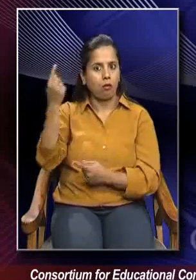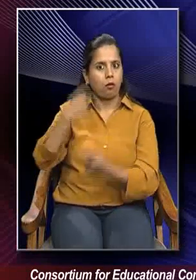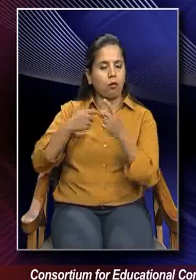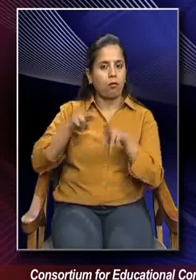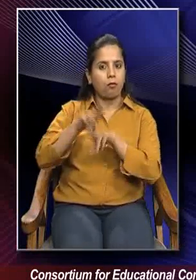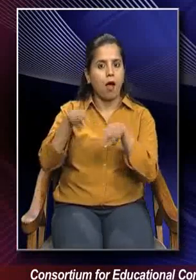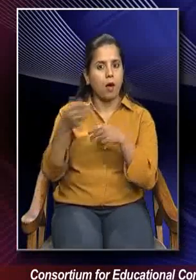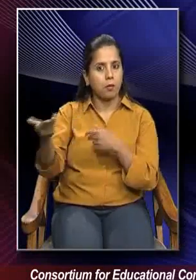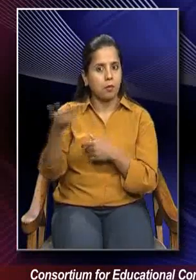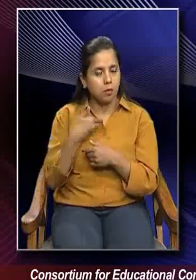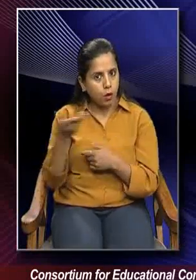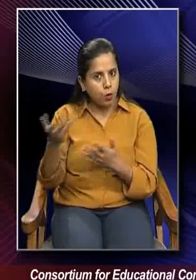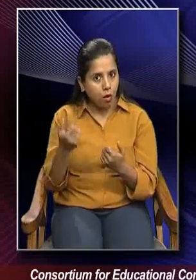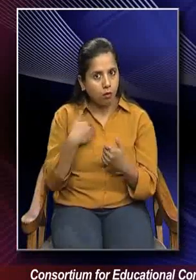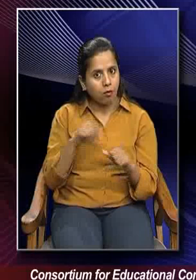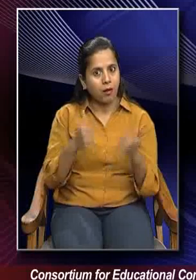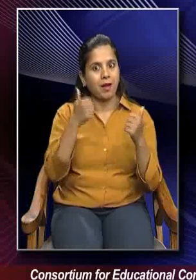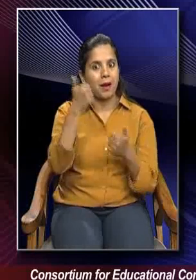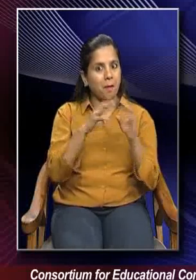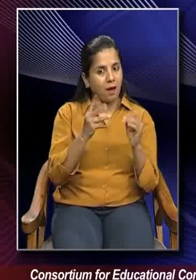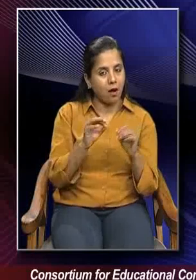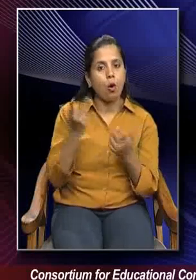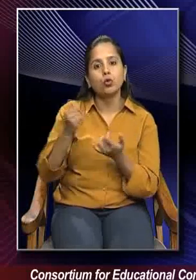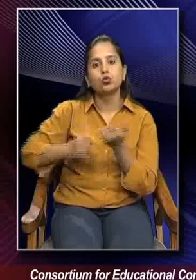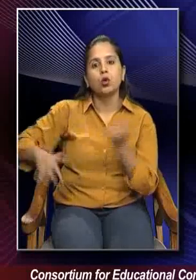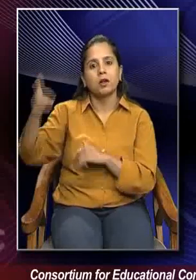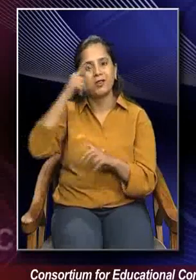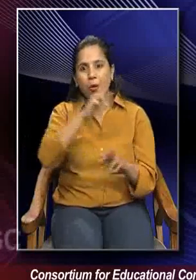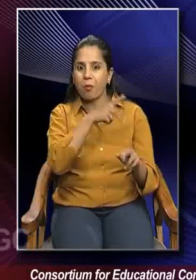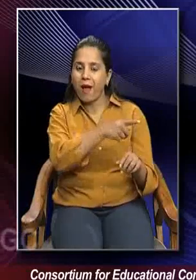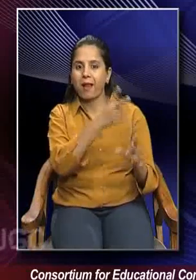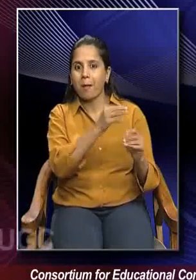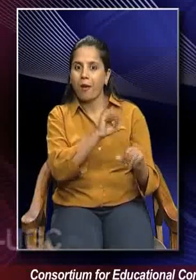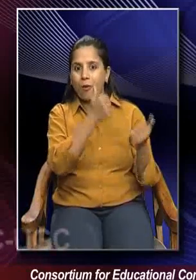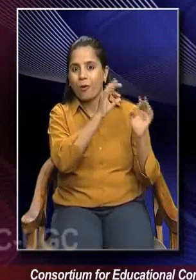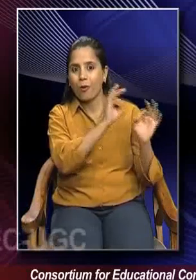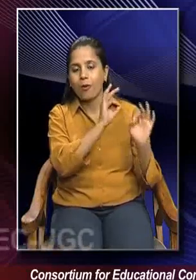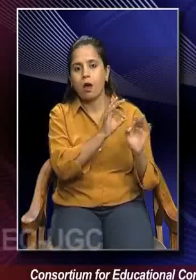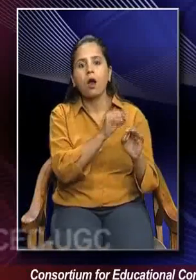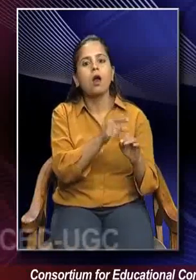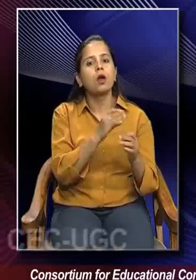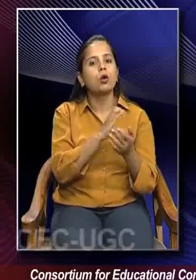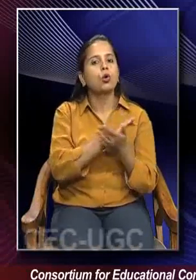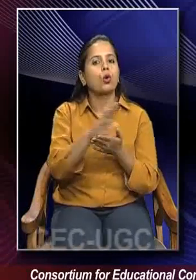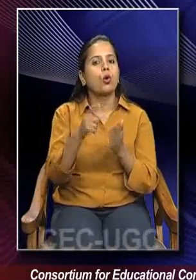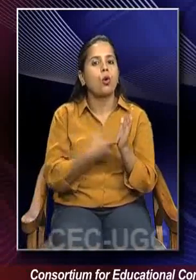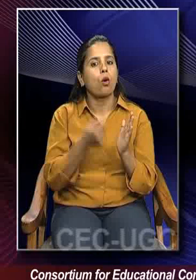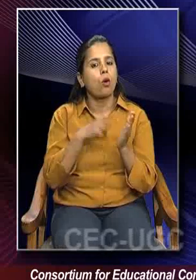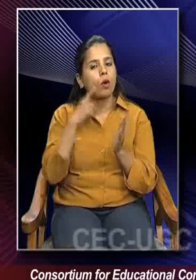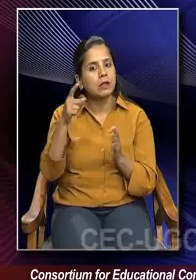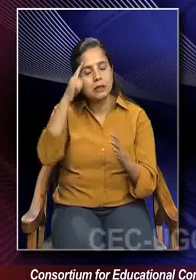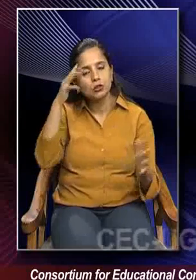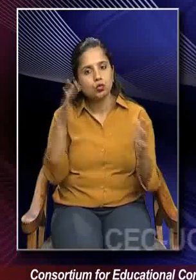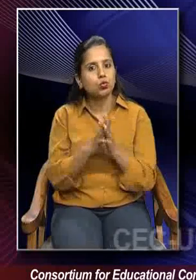family or society. Chronic stress can lead to a